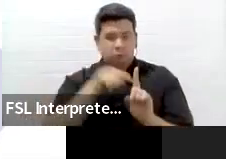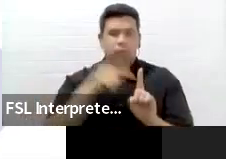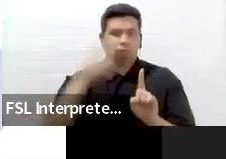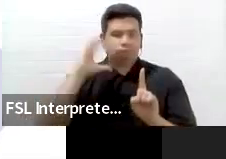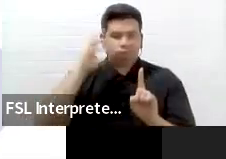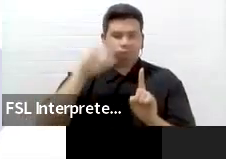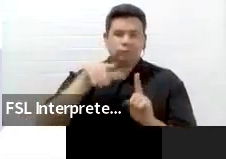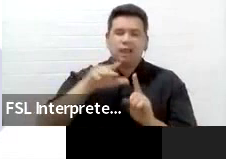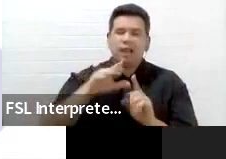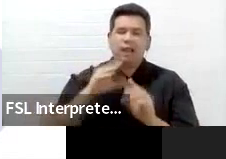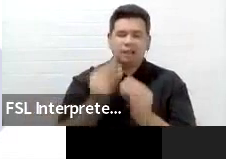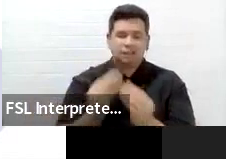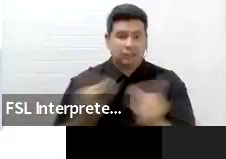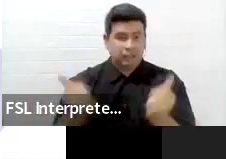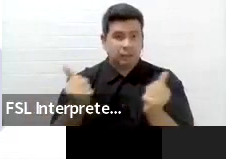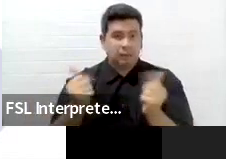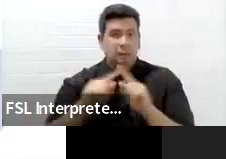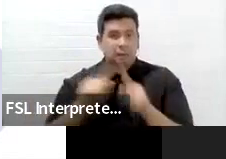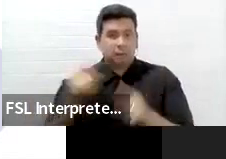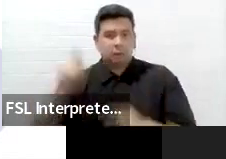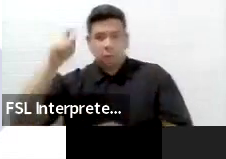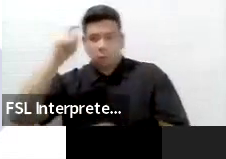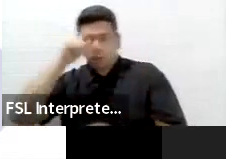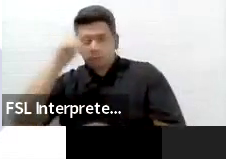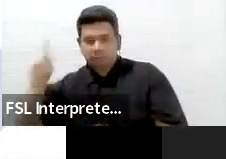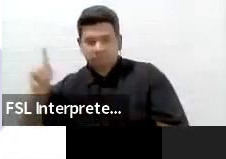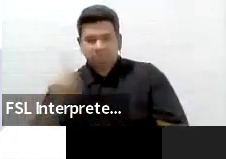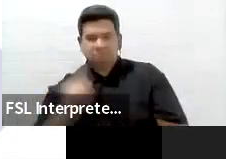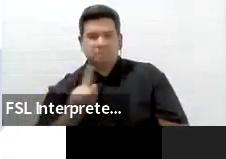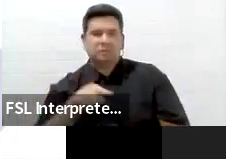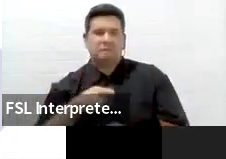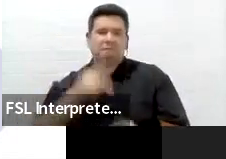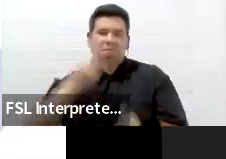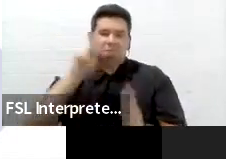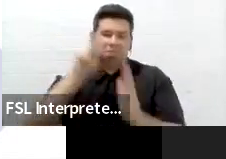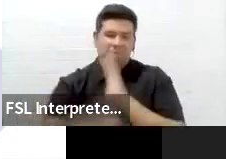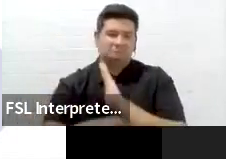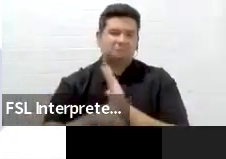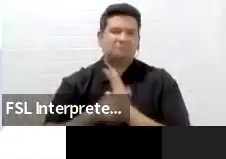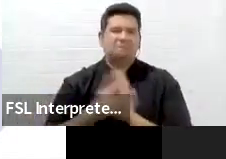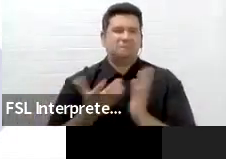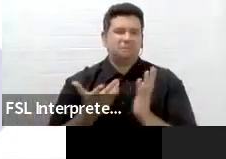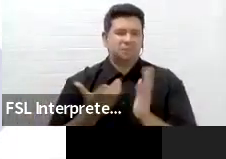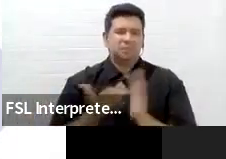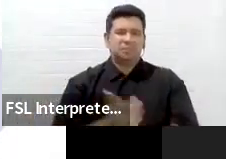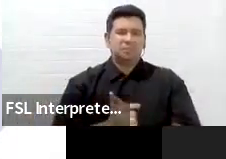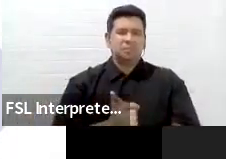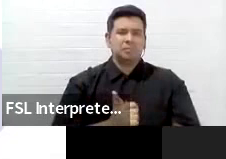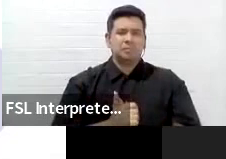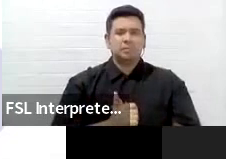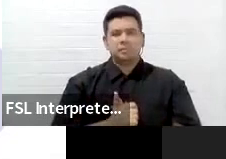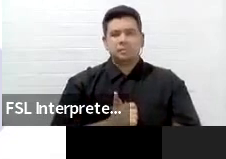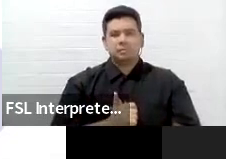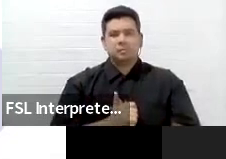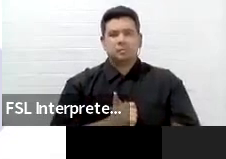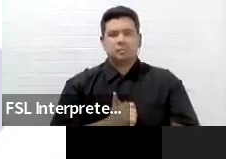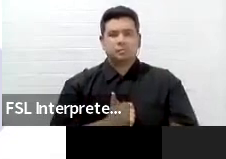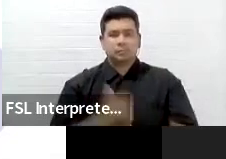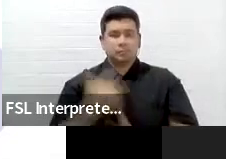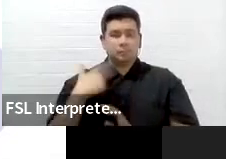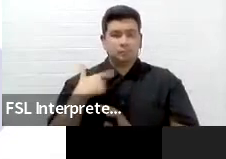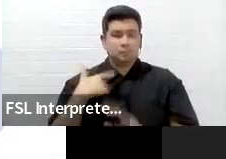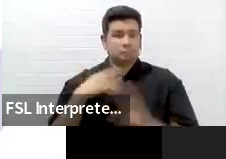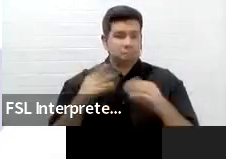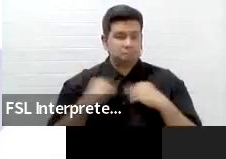Highlighting the dilemma of public health officials in dealing with popular consciousness and the degree of